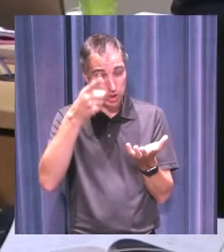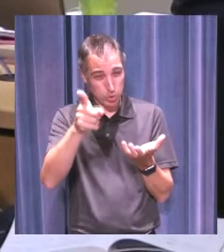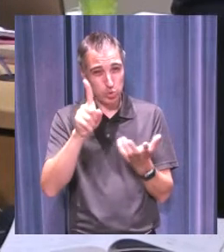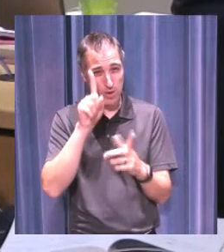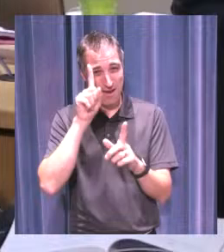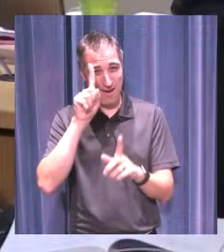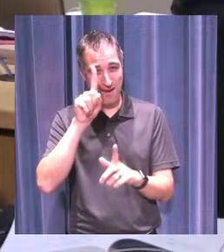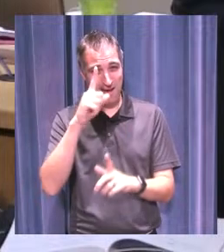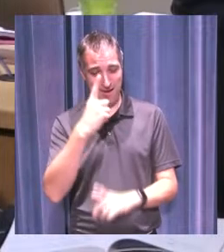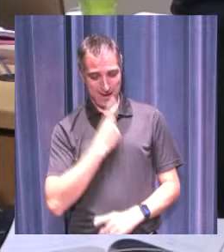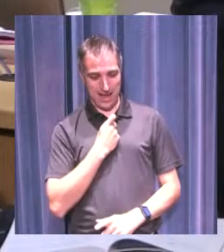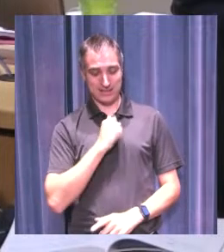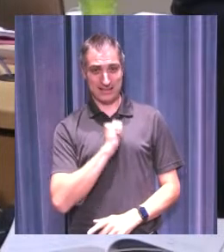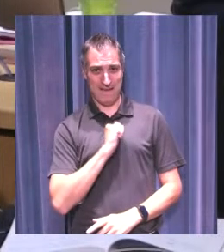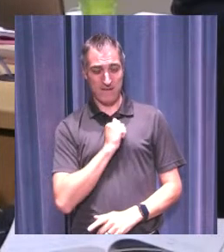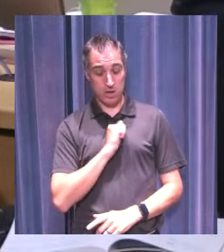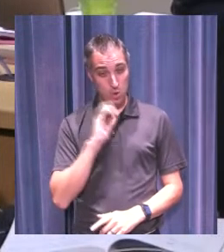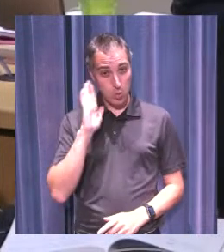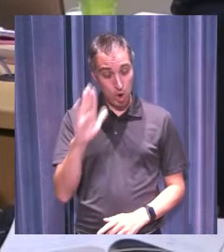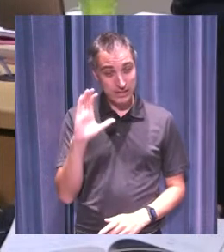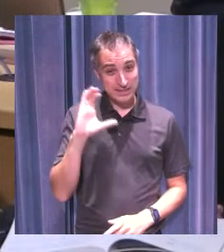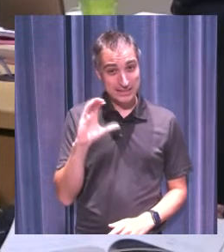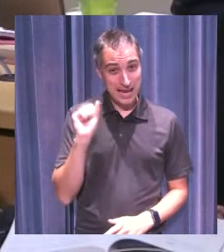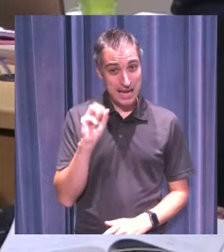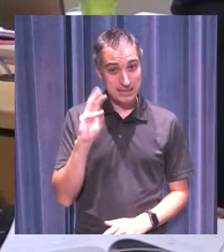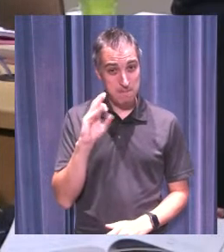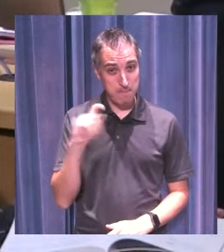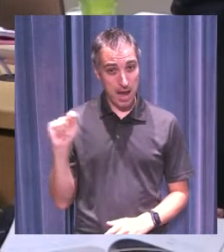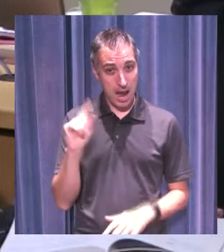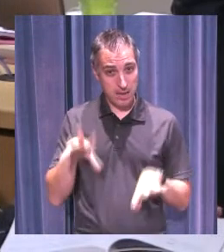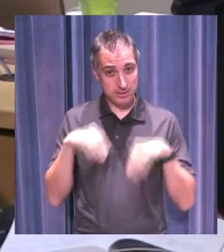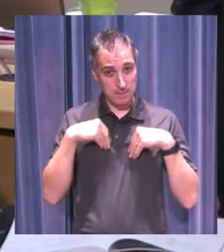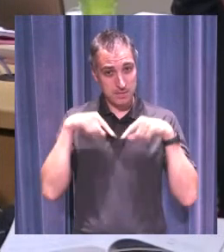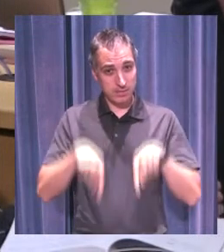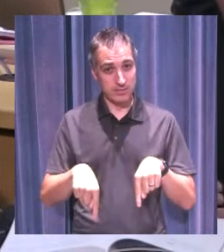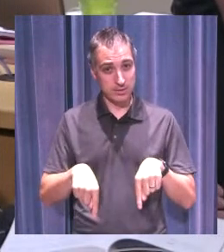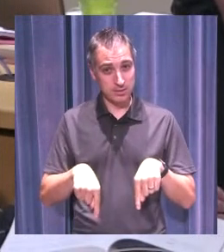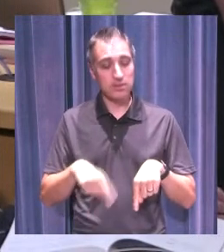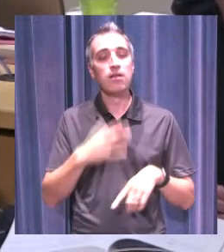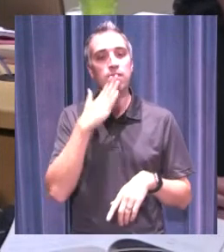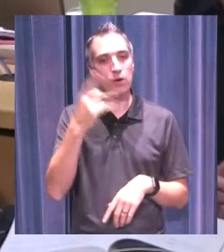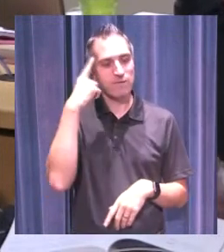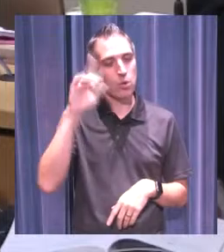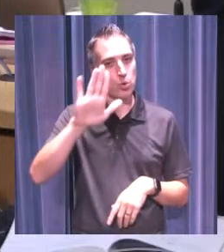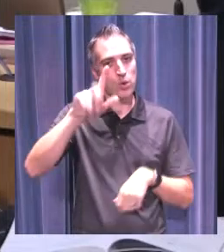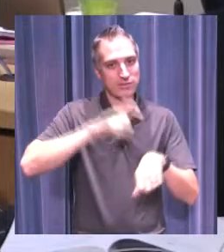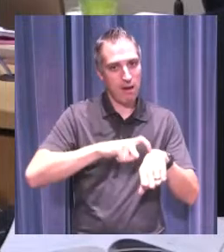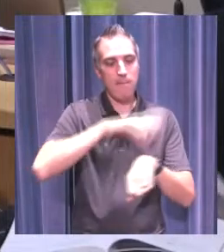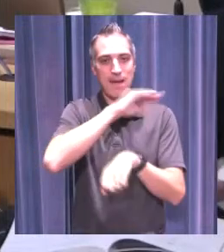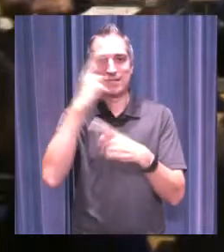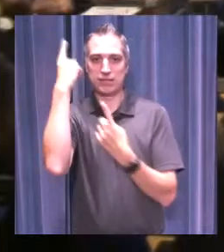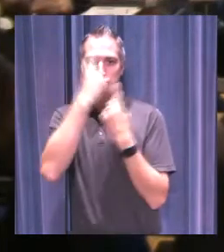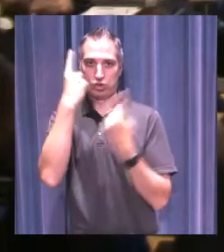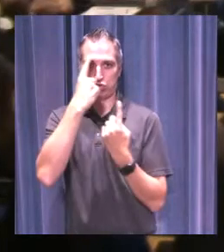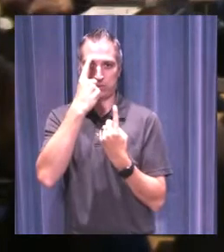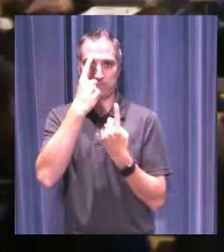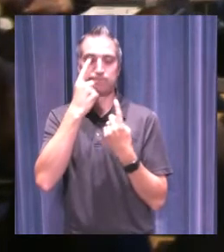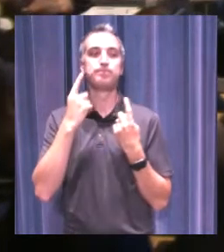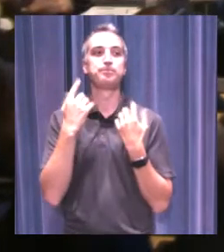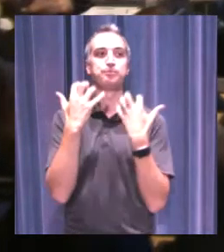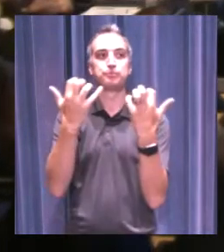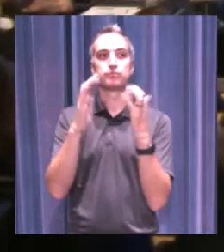yourself, would C.S. Mott have stood for this? Thank you for your time and consideration.